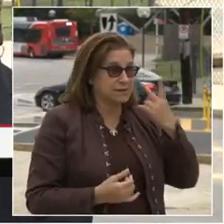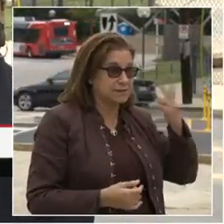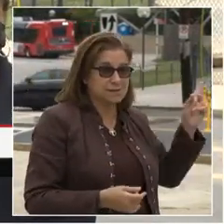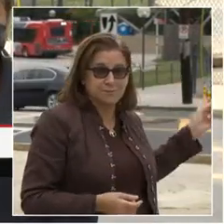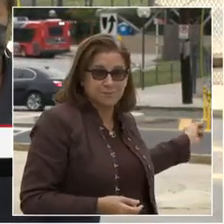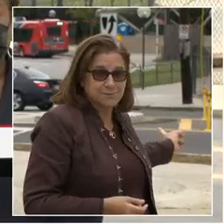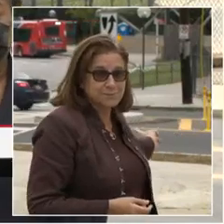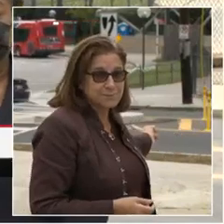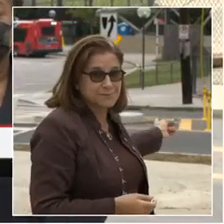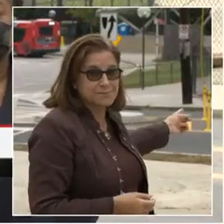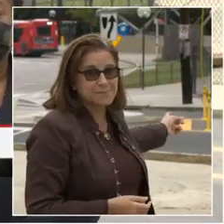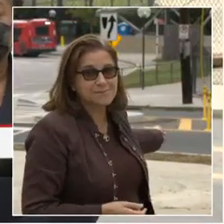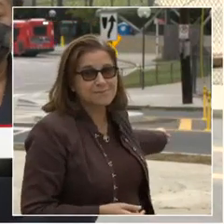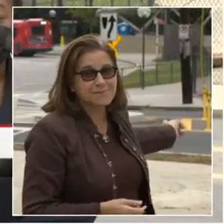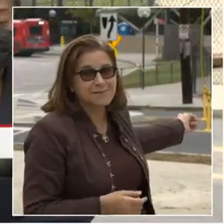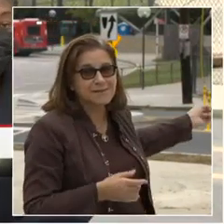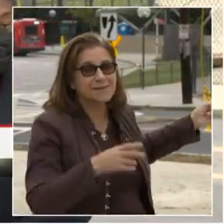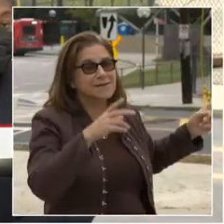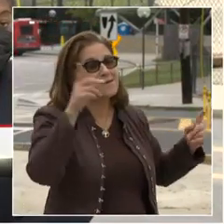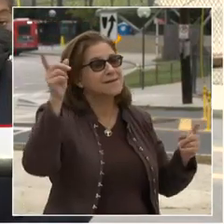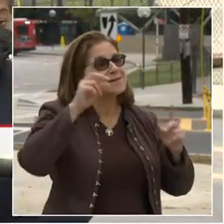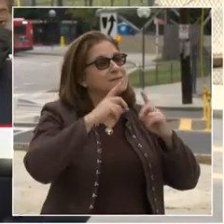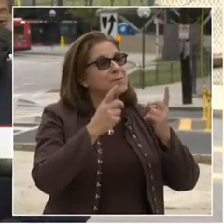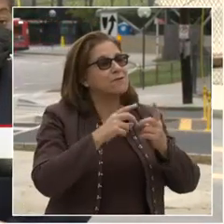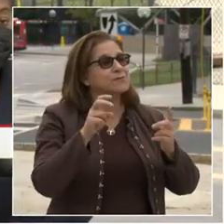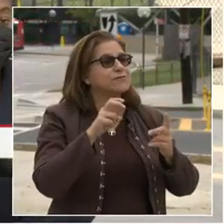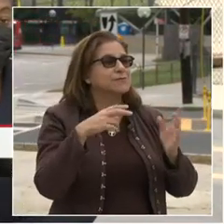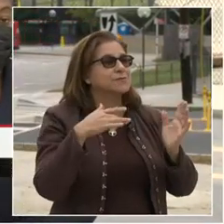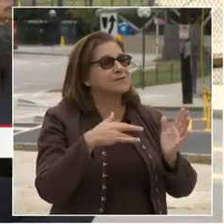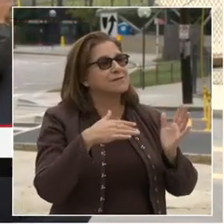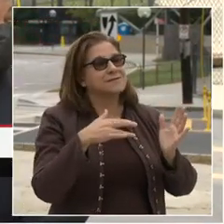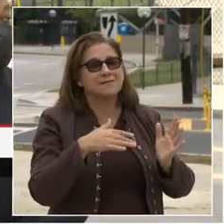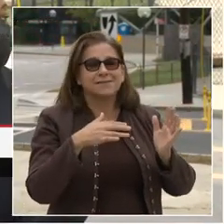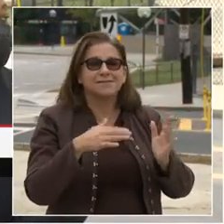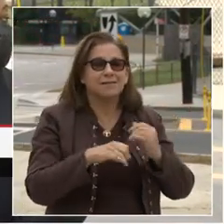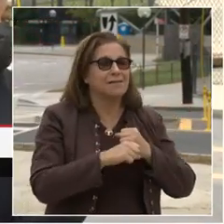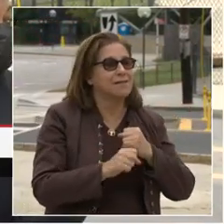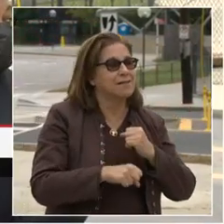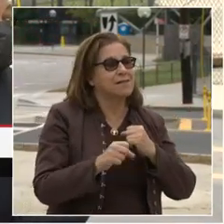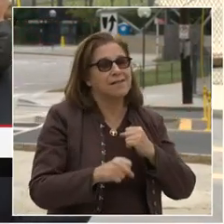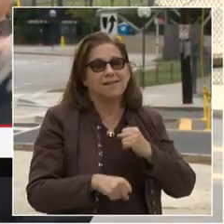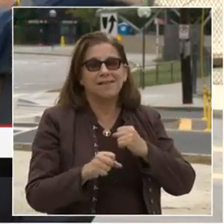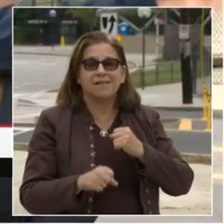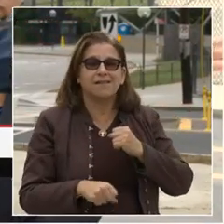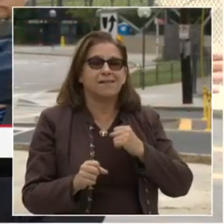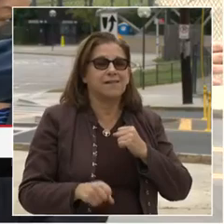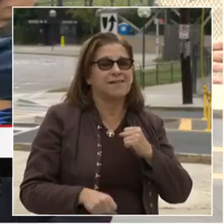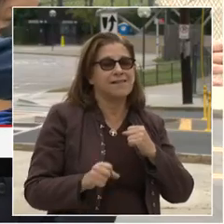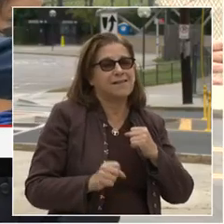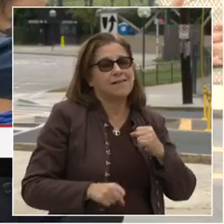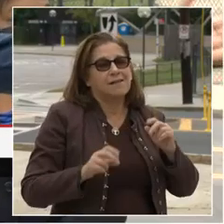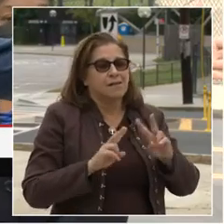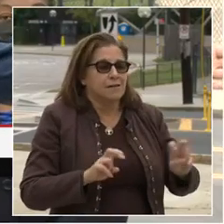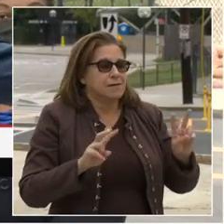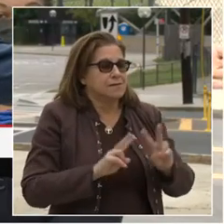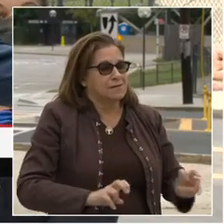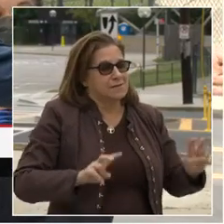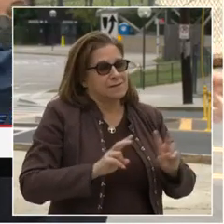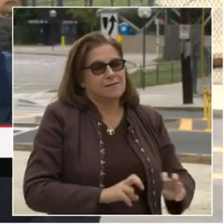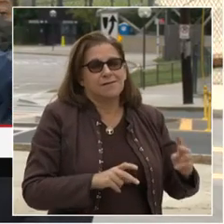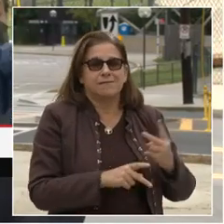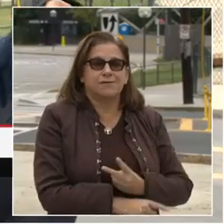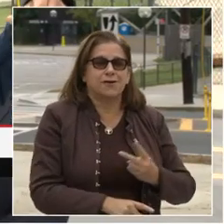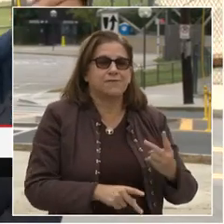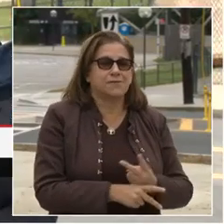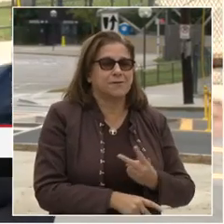say, D-Dot, these studies, they take so long. What are you going to do about it? And on the other hand, we have the